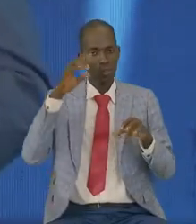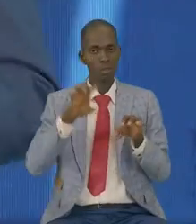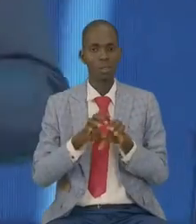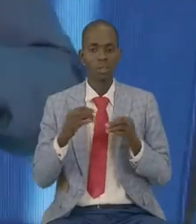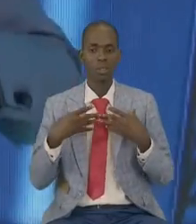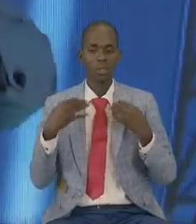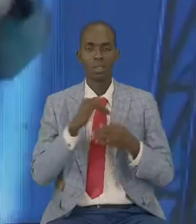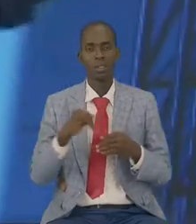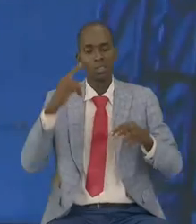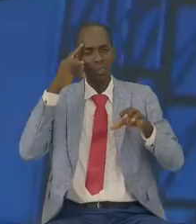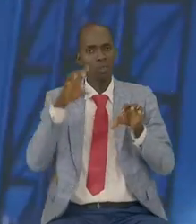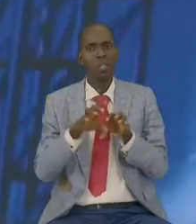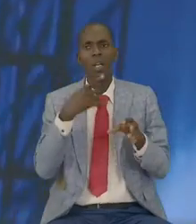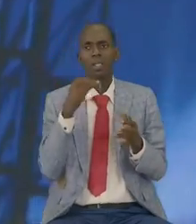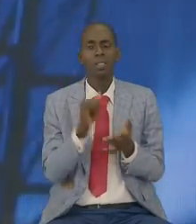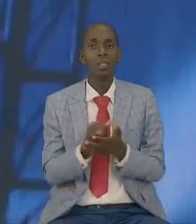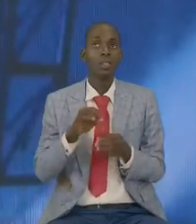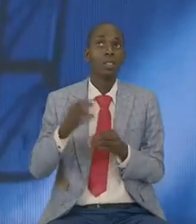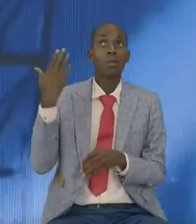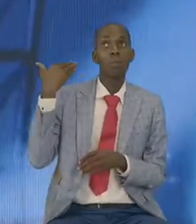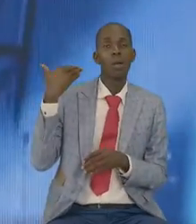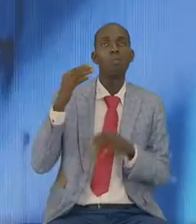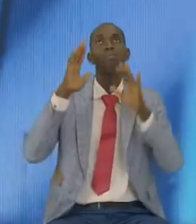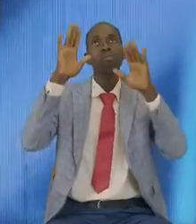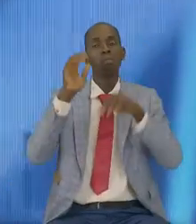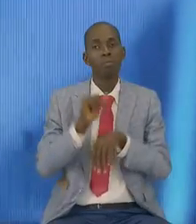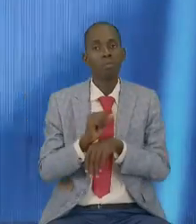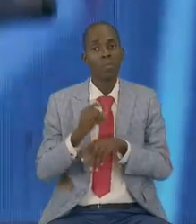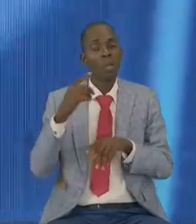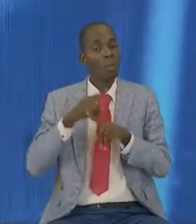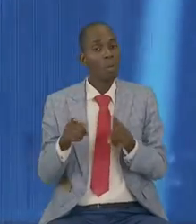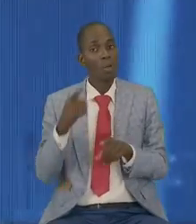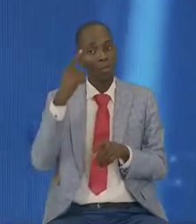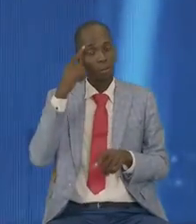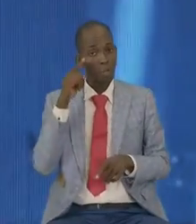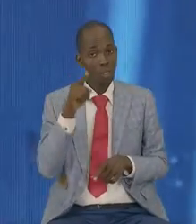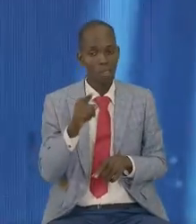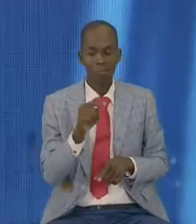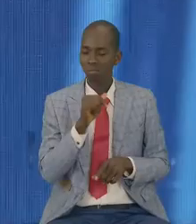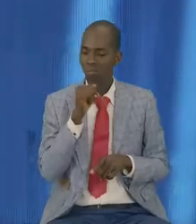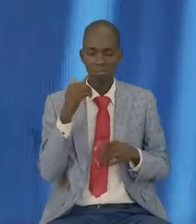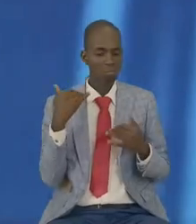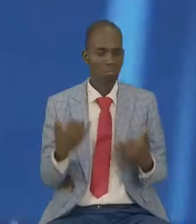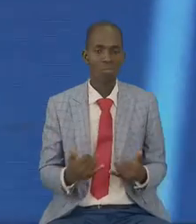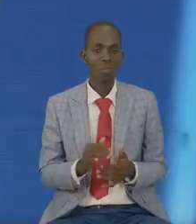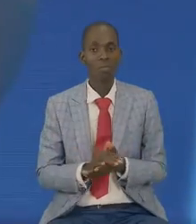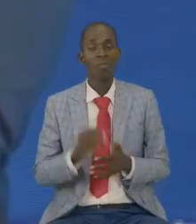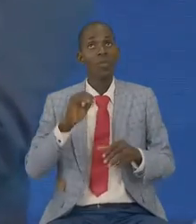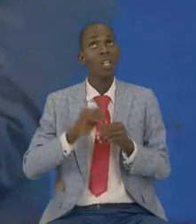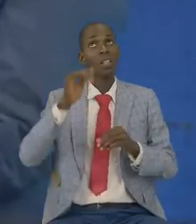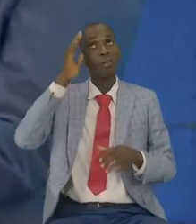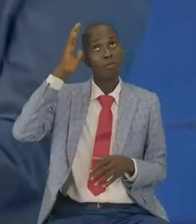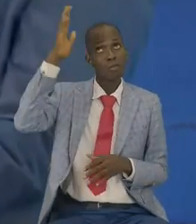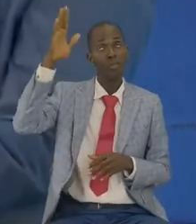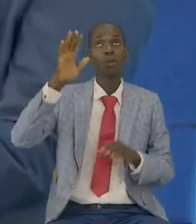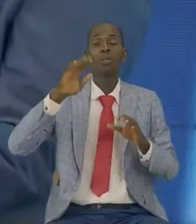covenant. And they say in the past, miracles, but for them, not now. They say in the future, in